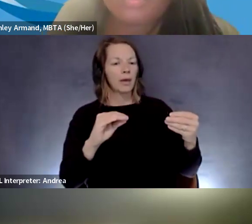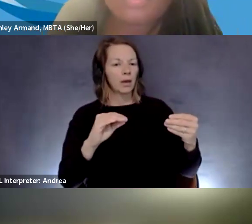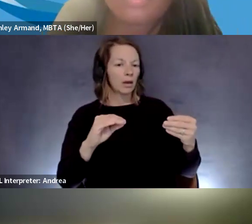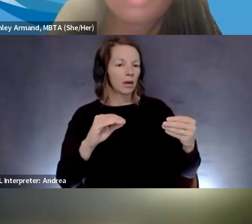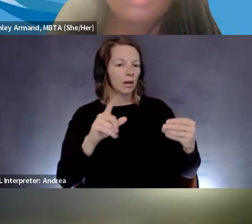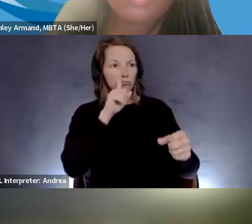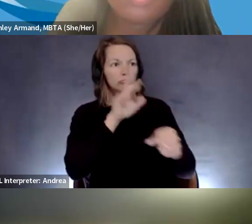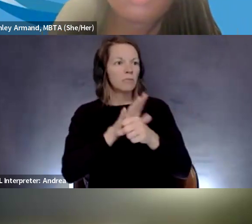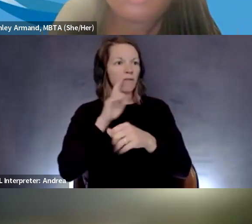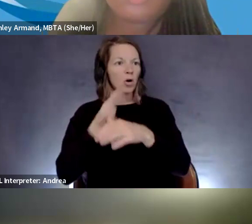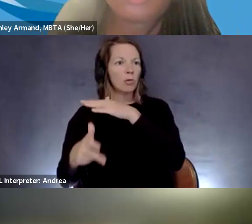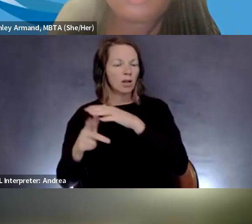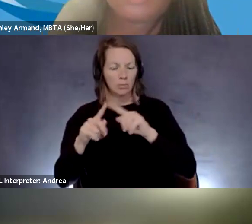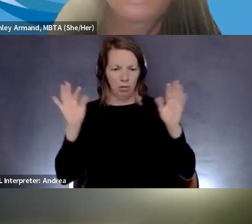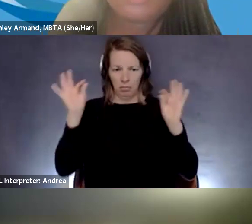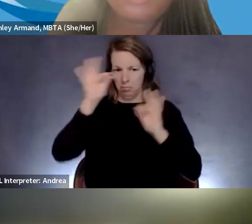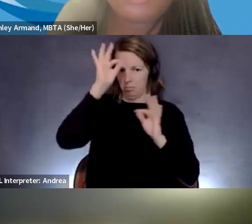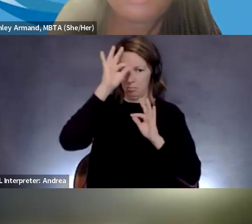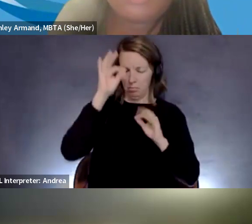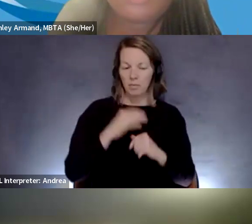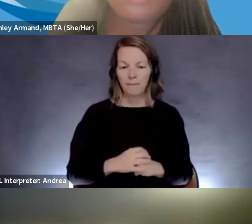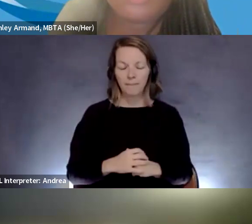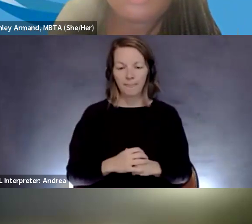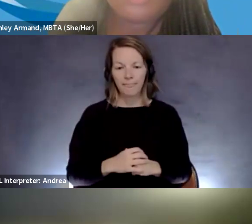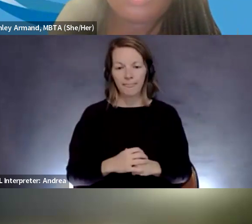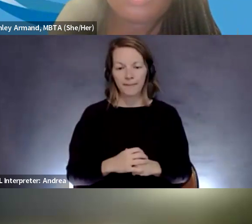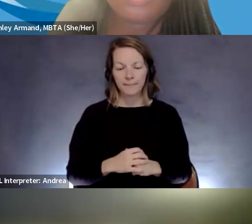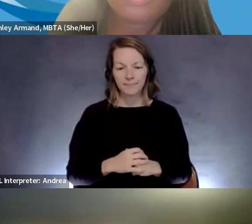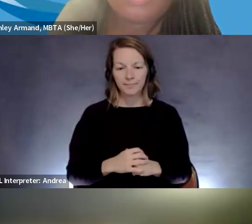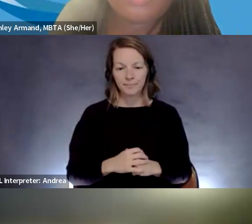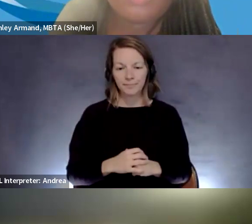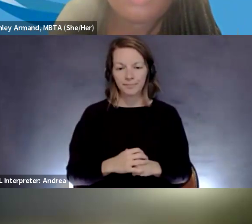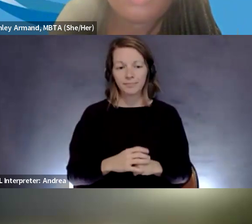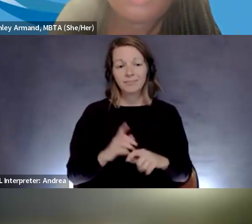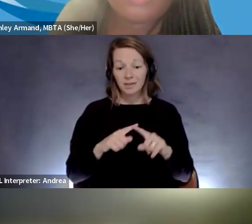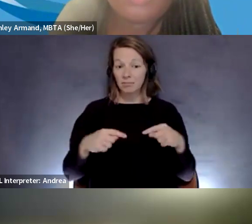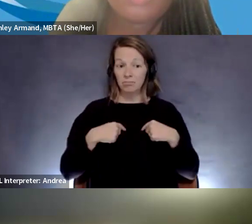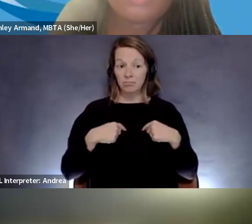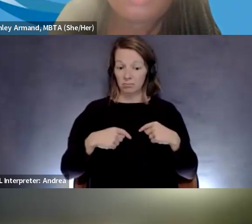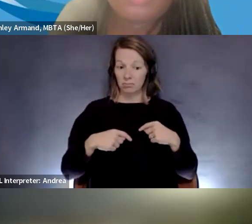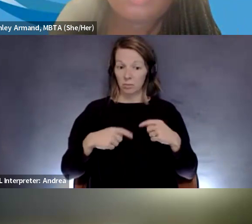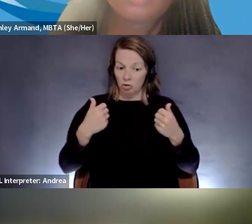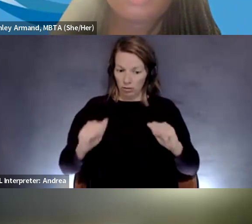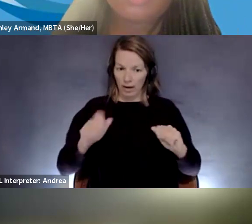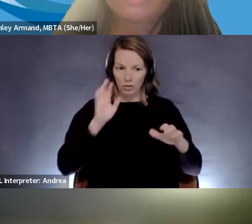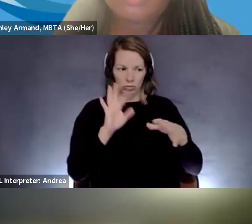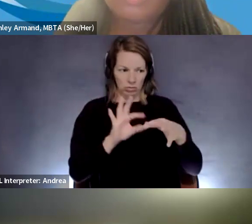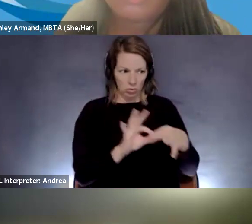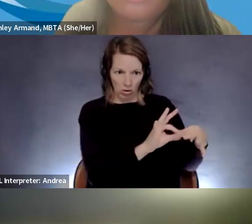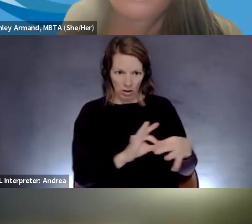the garage, but we've taken measures just to kind of jump ahead to coordinate with MassDOT, right,